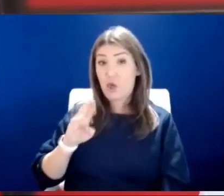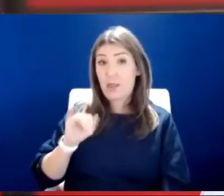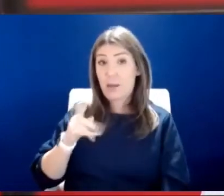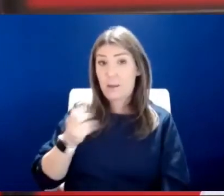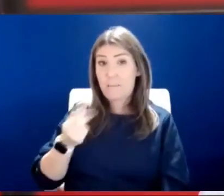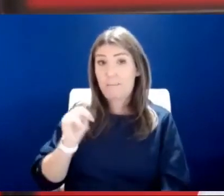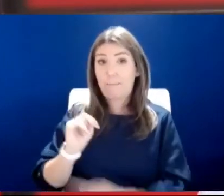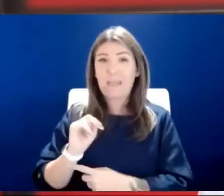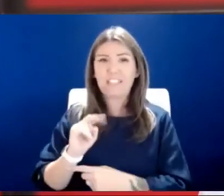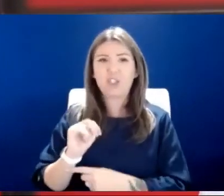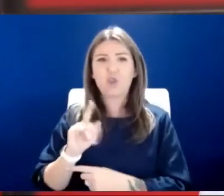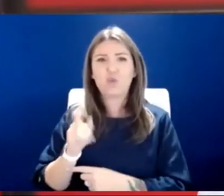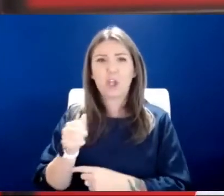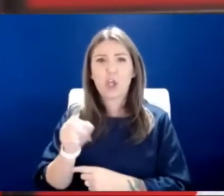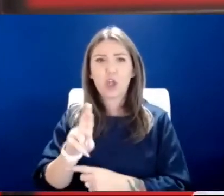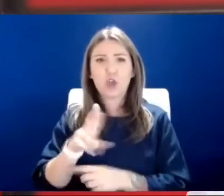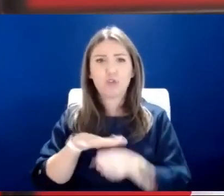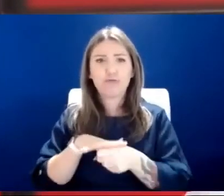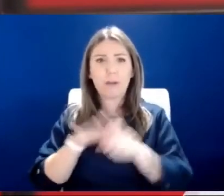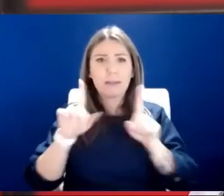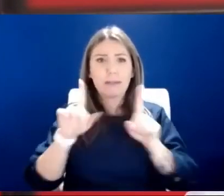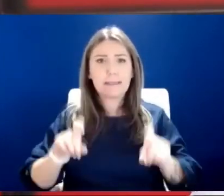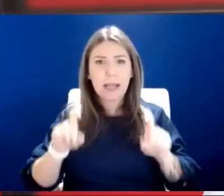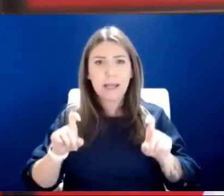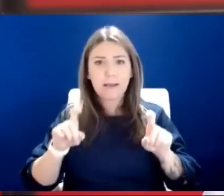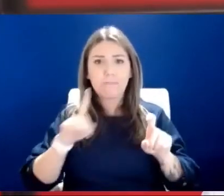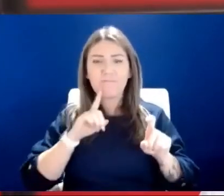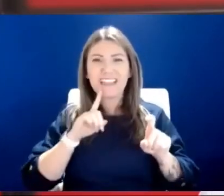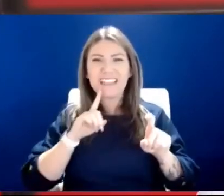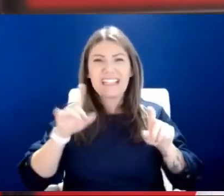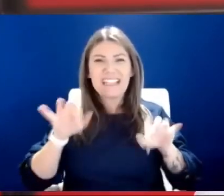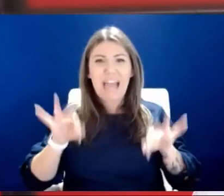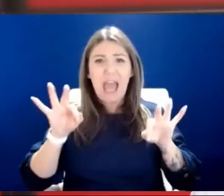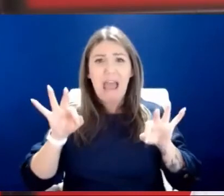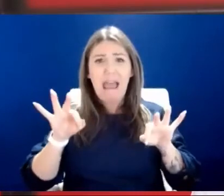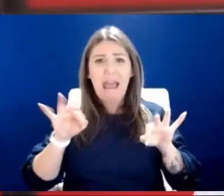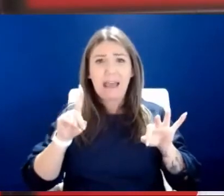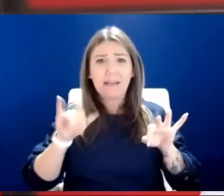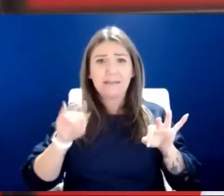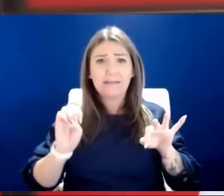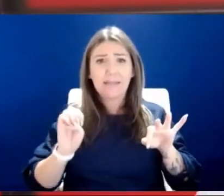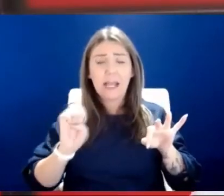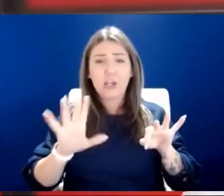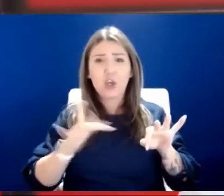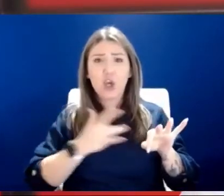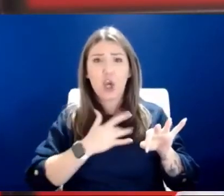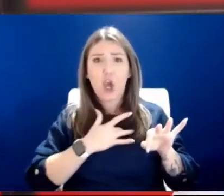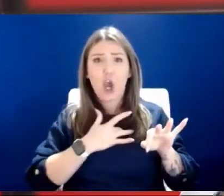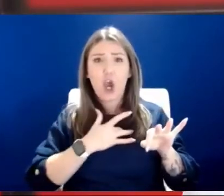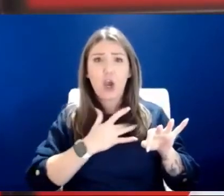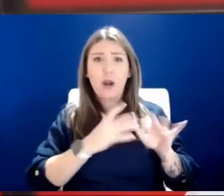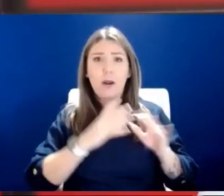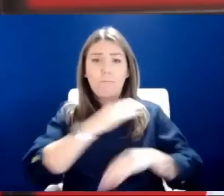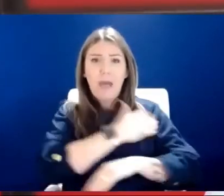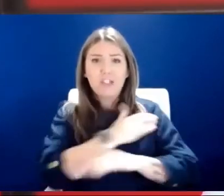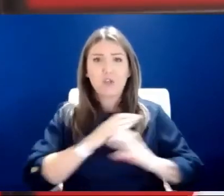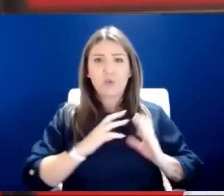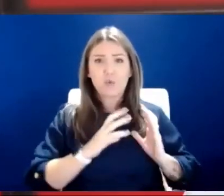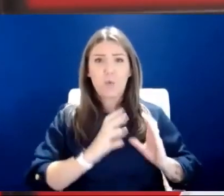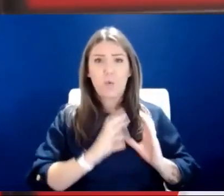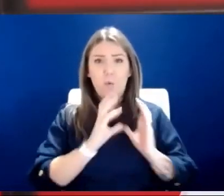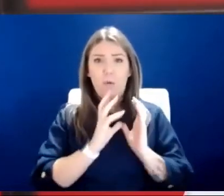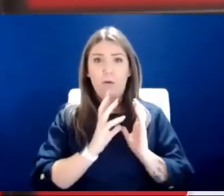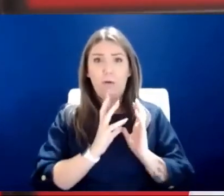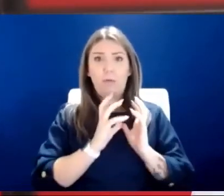test, where we give you a dye which makes your heart muscles lit up when you exercise, or we give